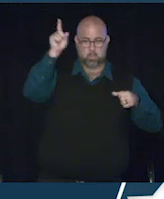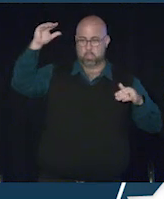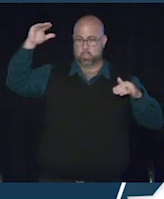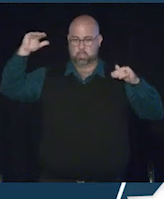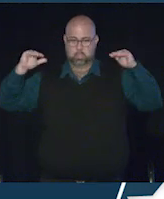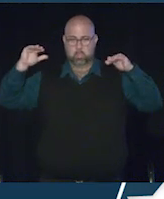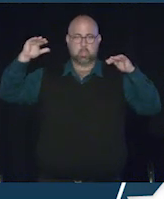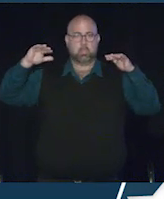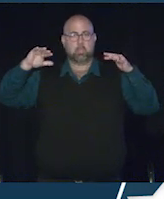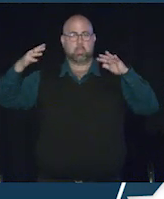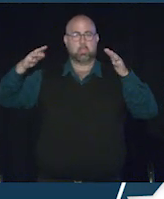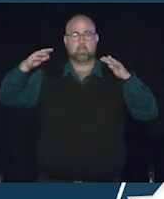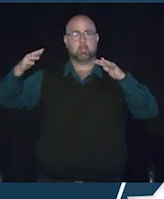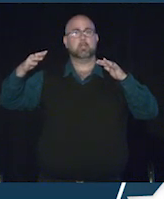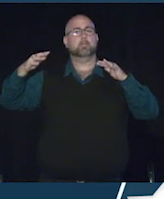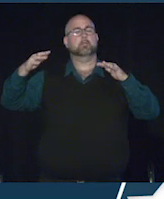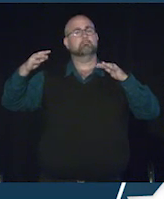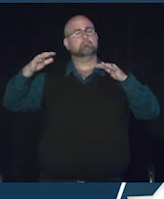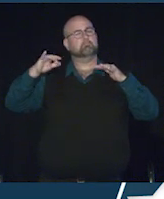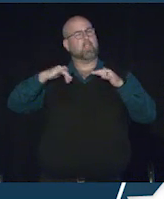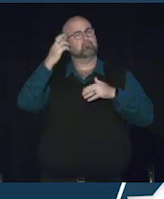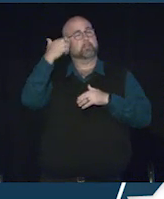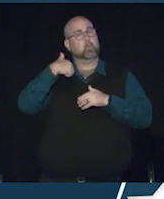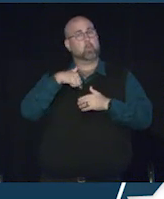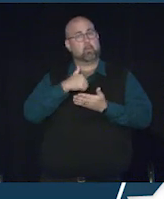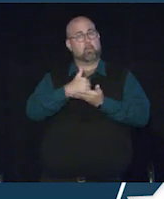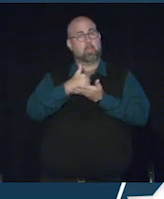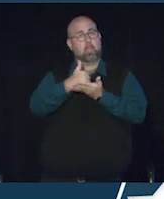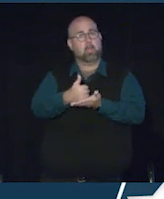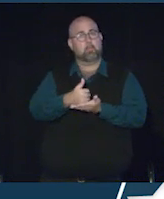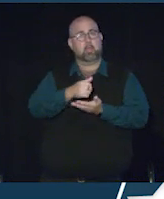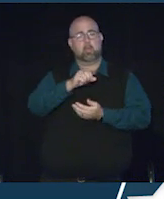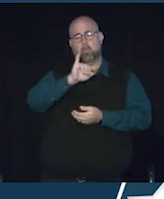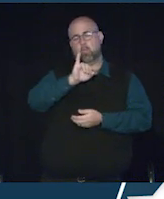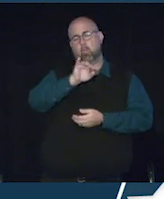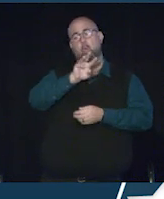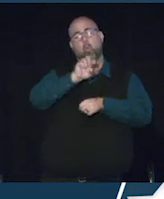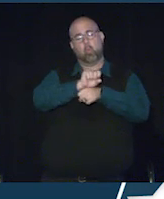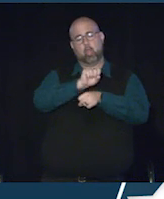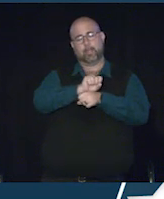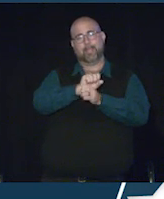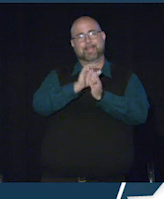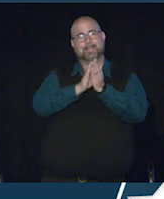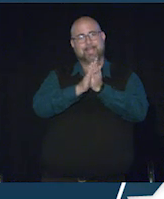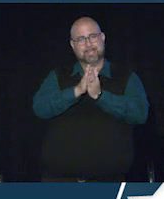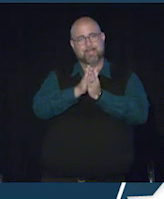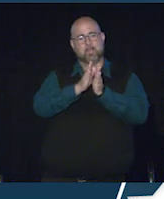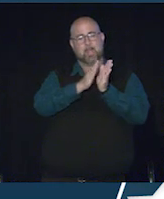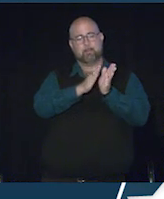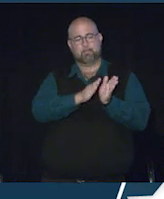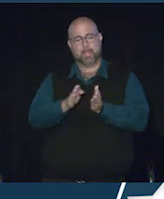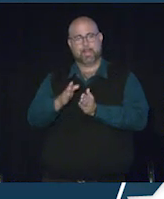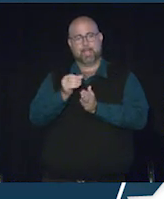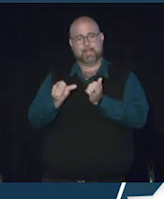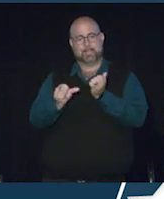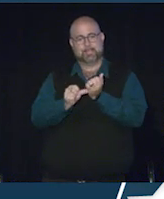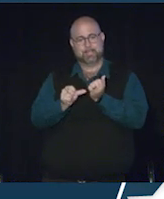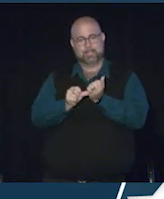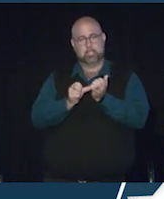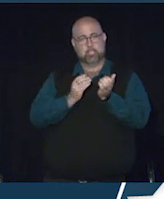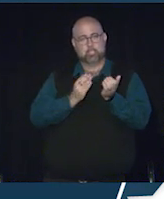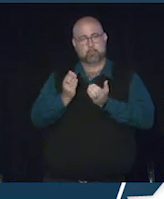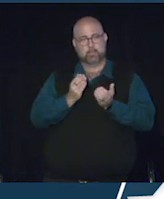their benefits. So for that reason, we offer what's called work incentive planning and assistance